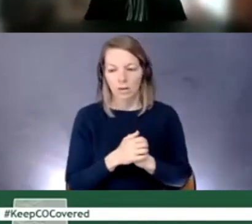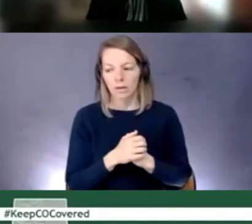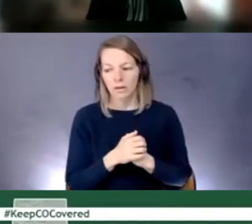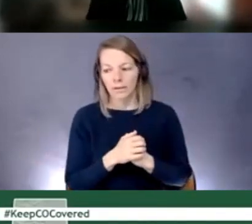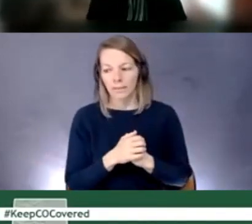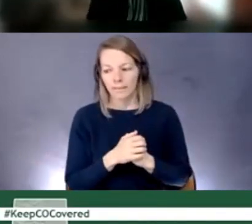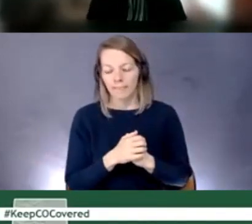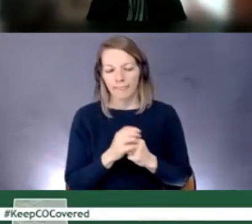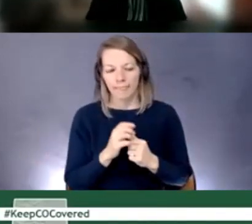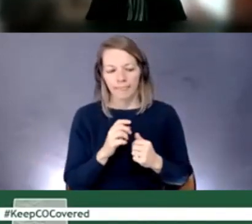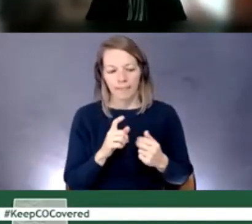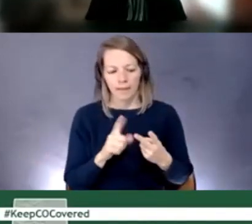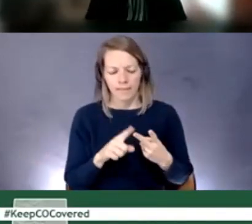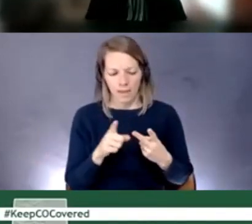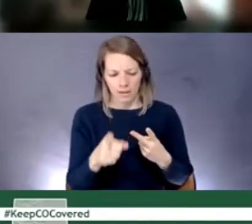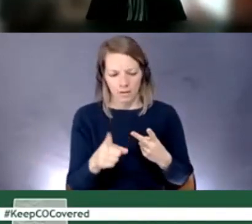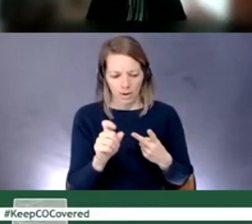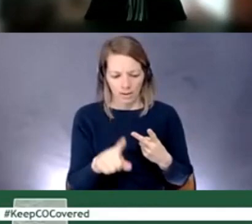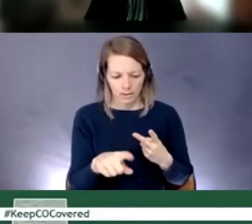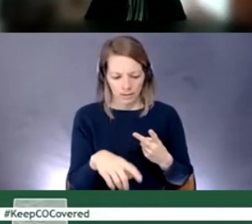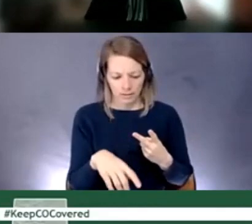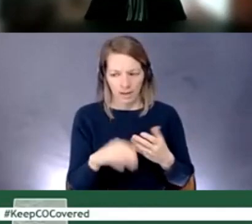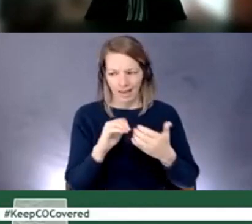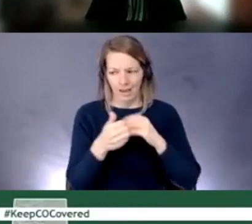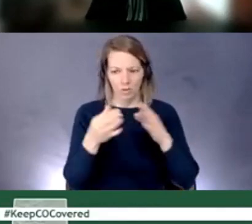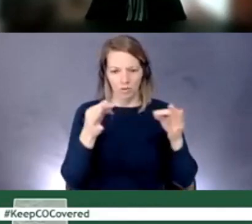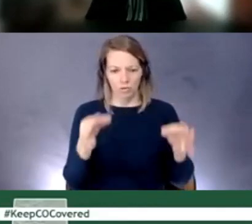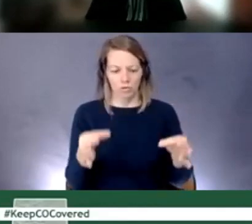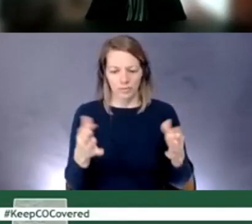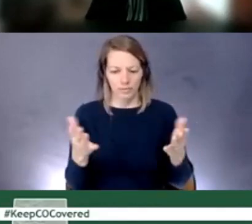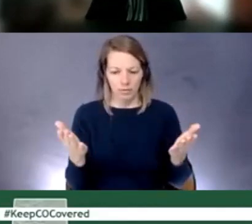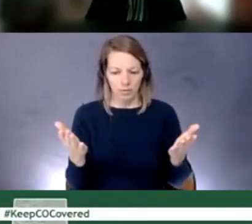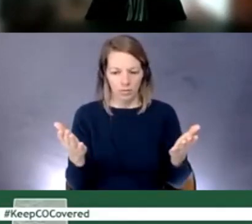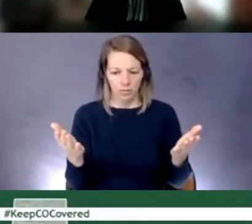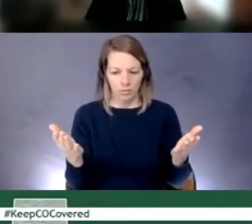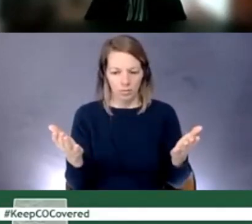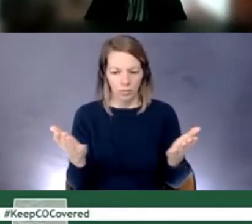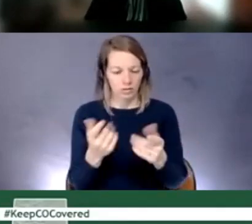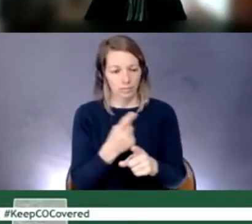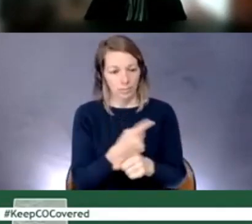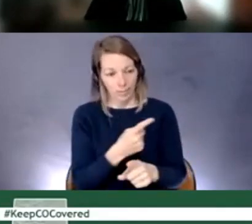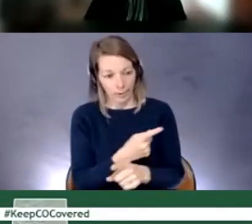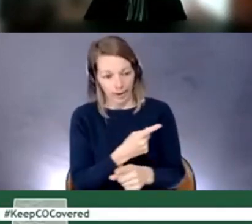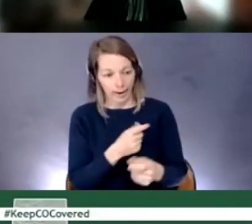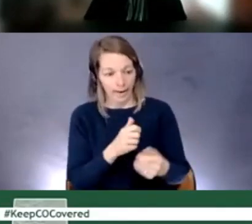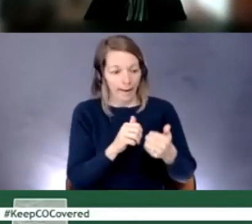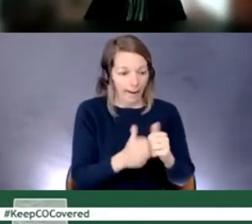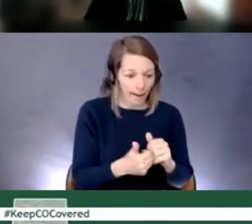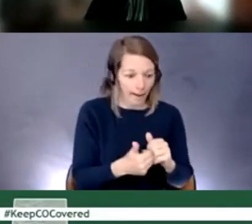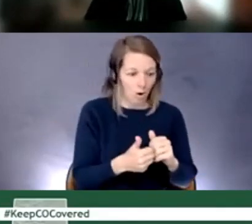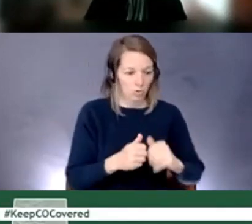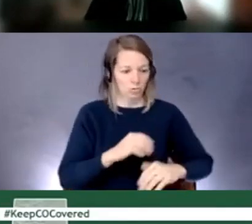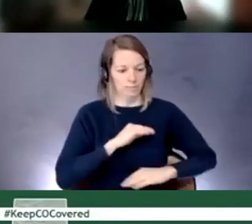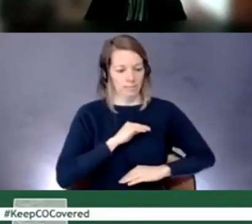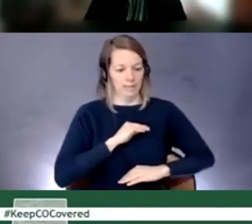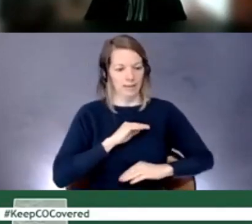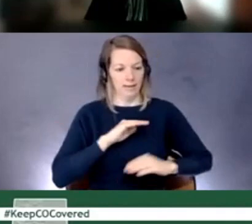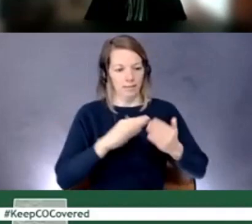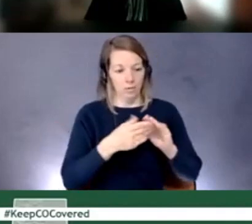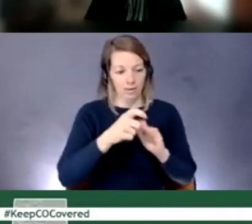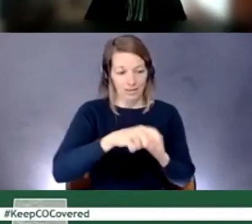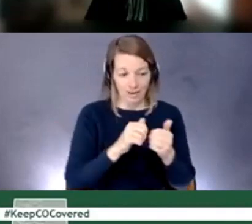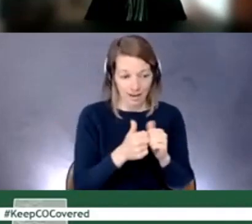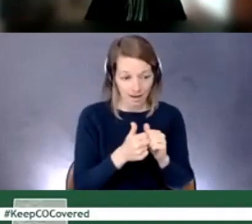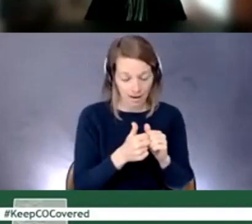I think the other part of the question is, how you determine what is, appropriate or how we're meeting community needs. And